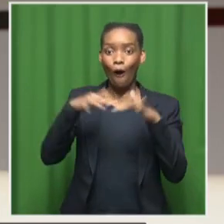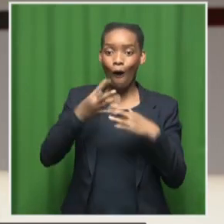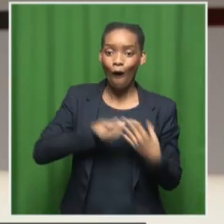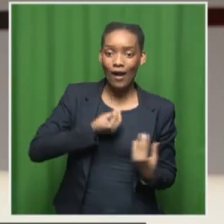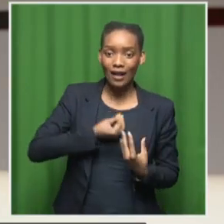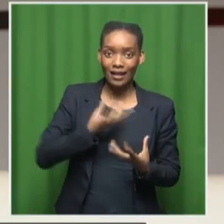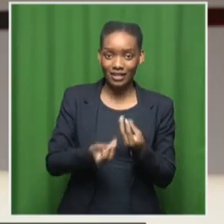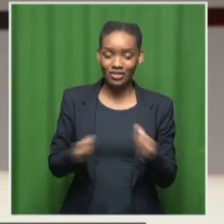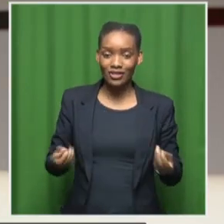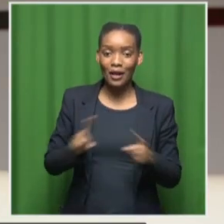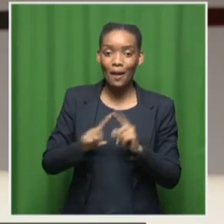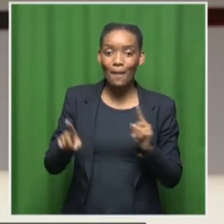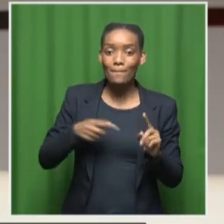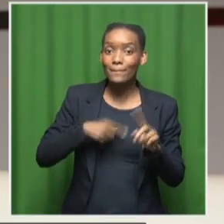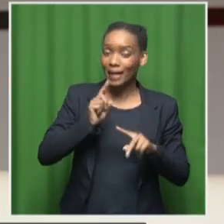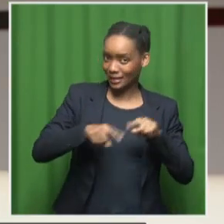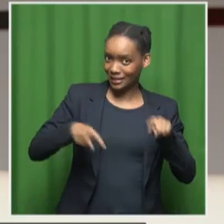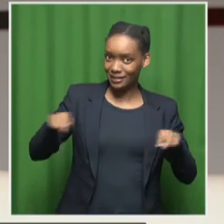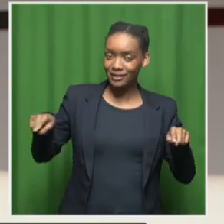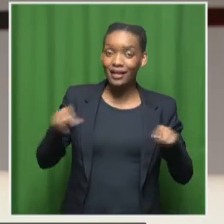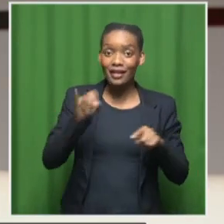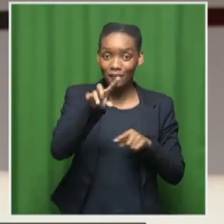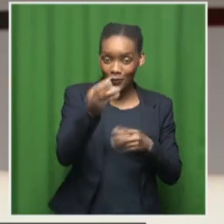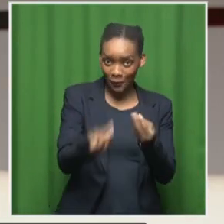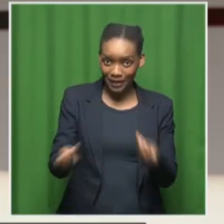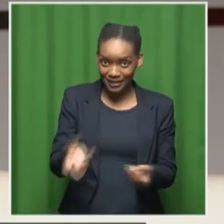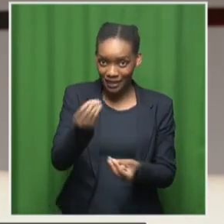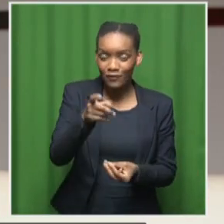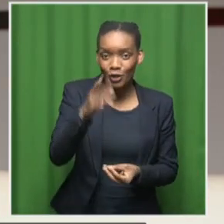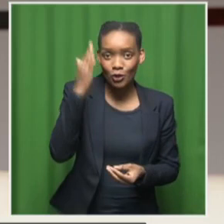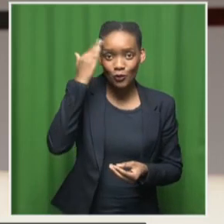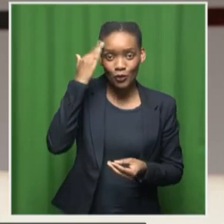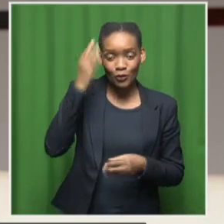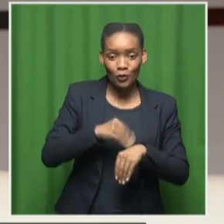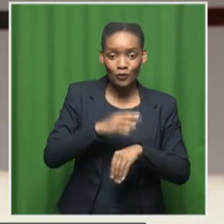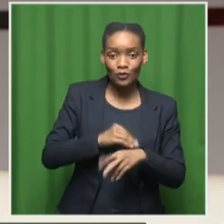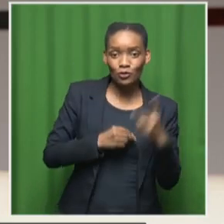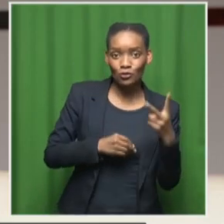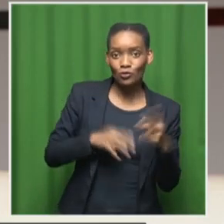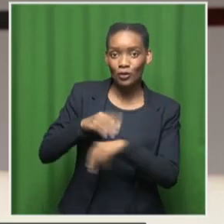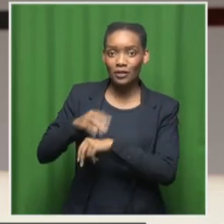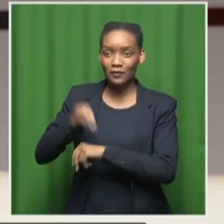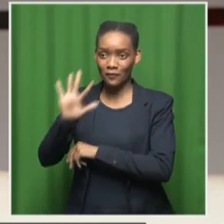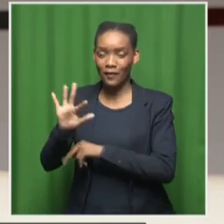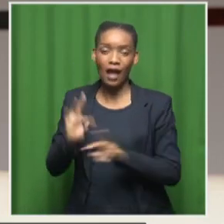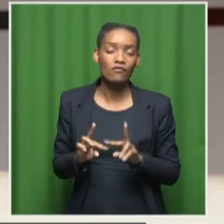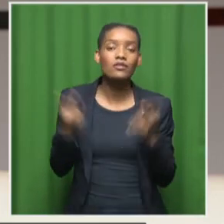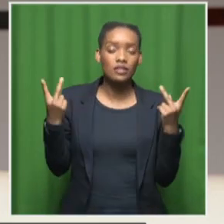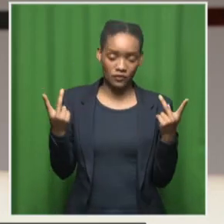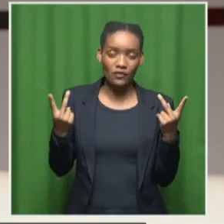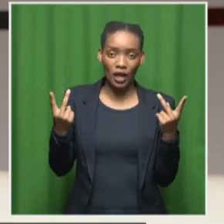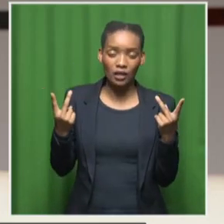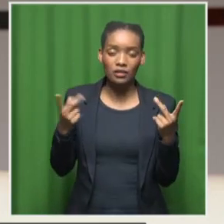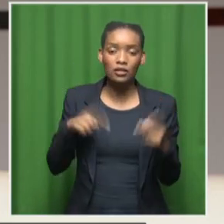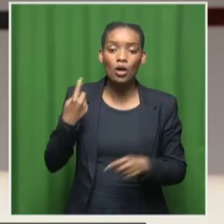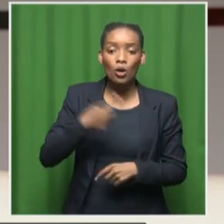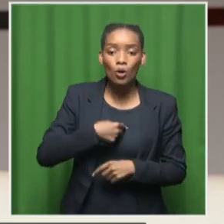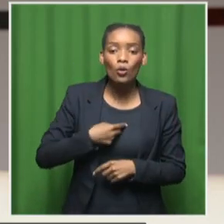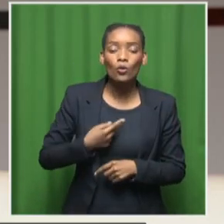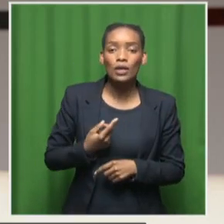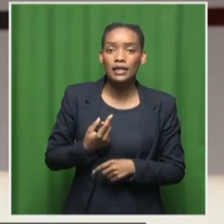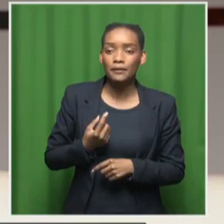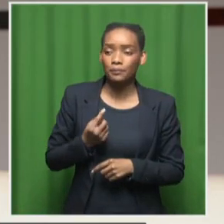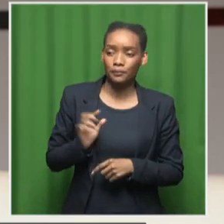a vast difference. If you have kids, you know that there's a vast difference between a 2-year-old and a 5-year-old. So we do look at like